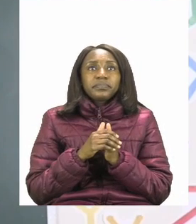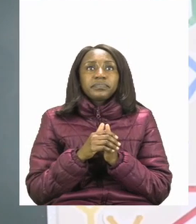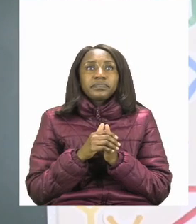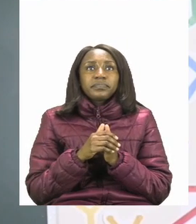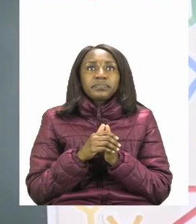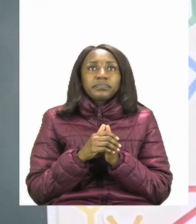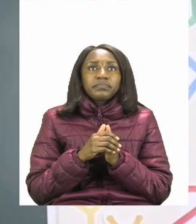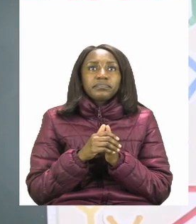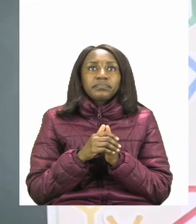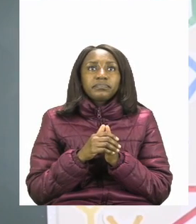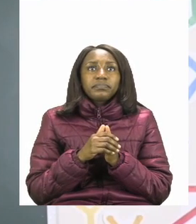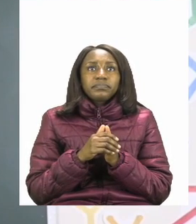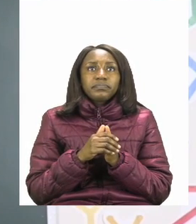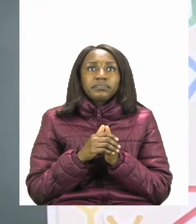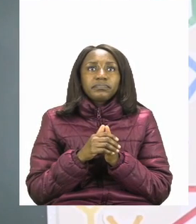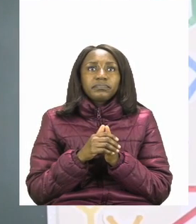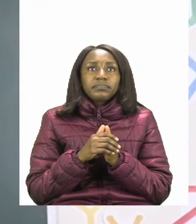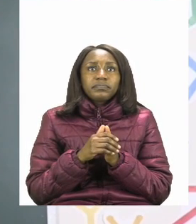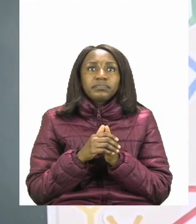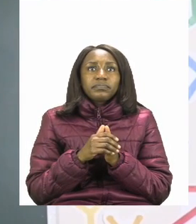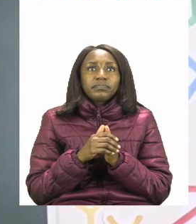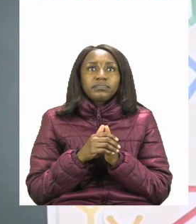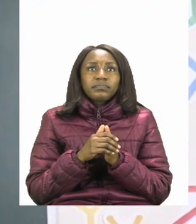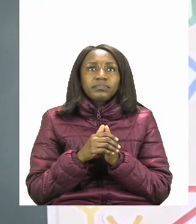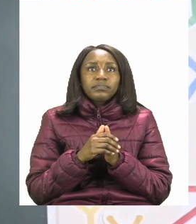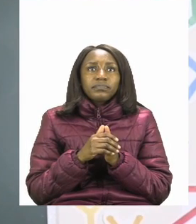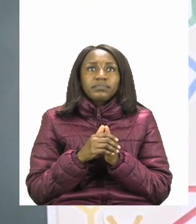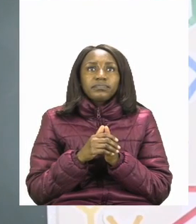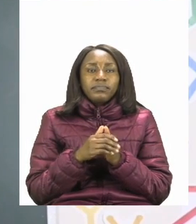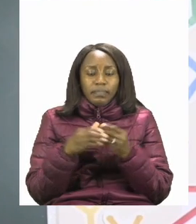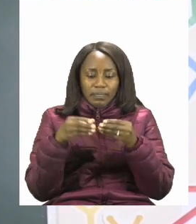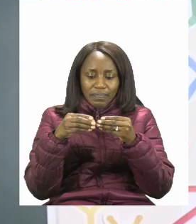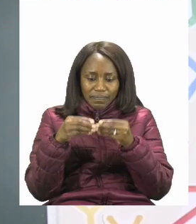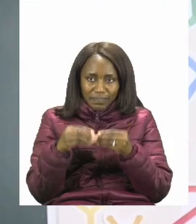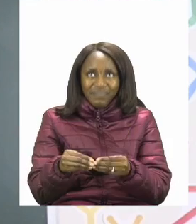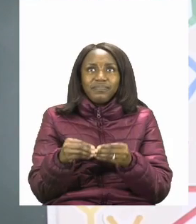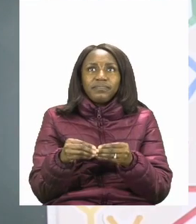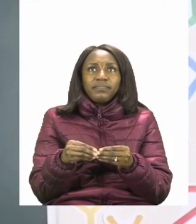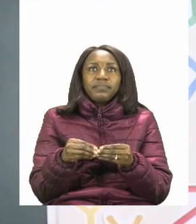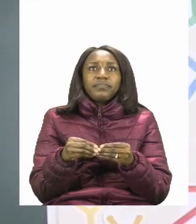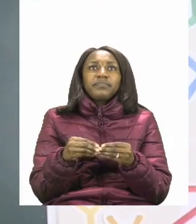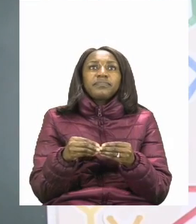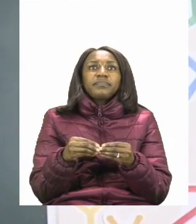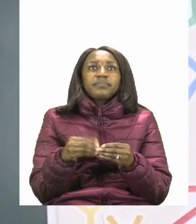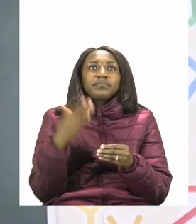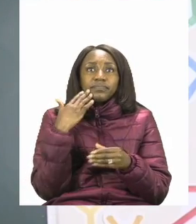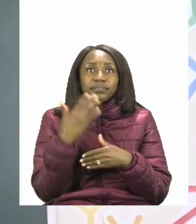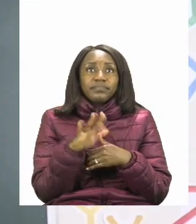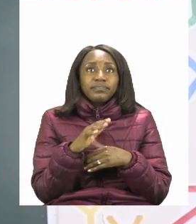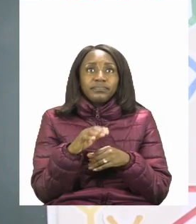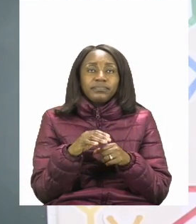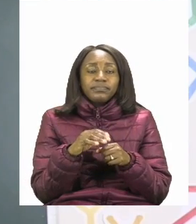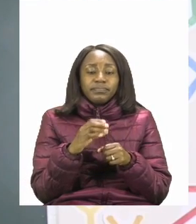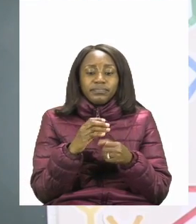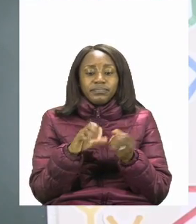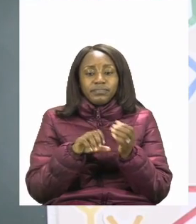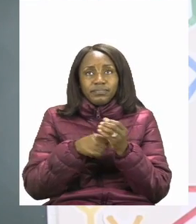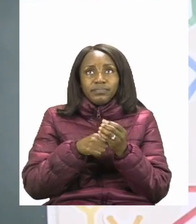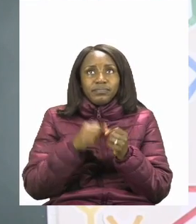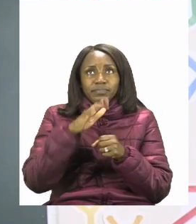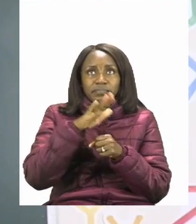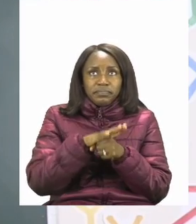on and then press against to the edge. When you are done with your glue, boys and girls,